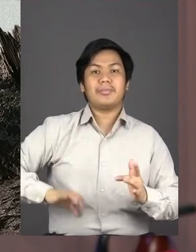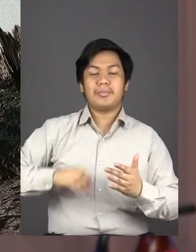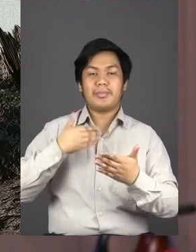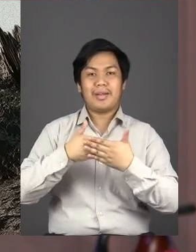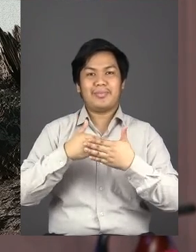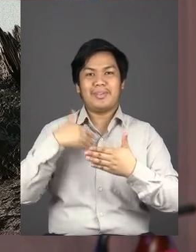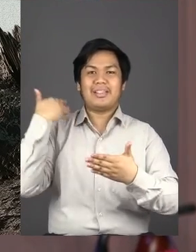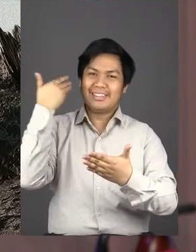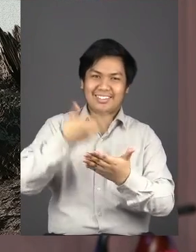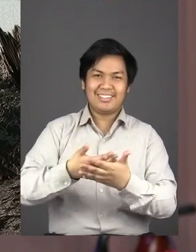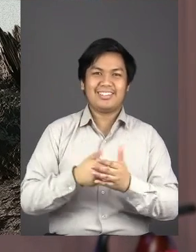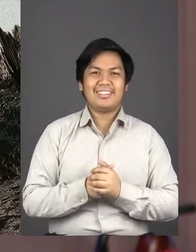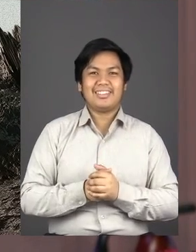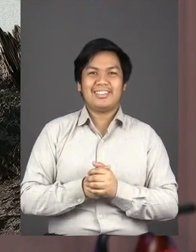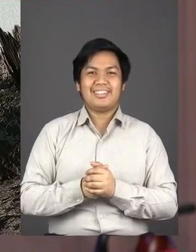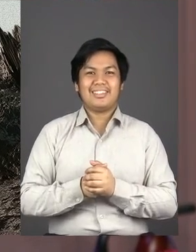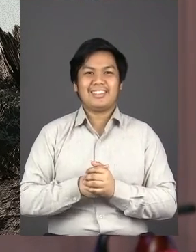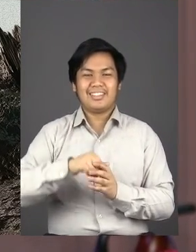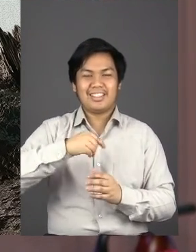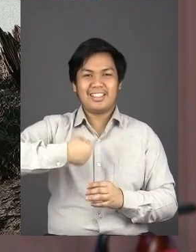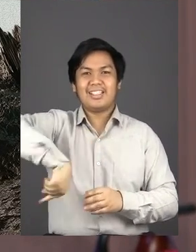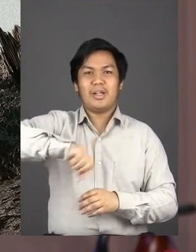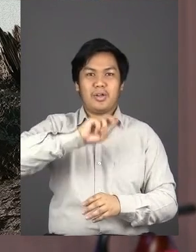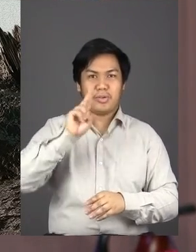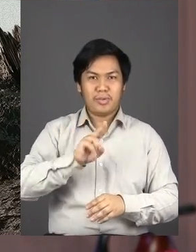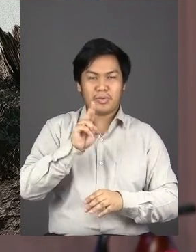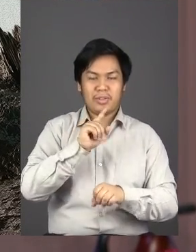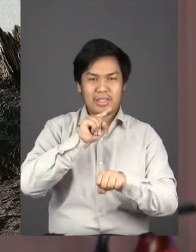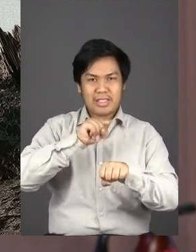16, making the best use of the time